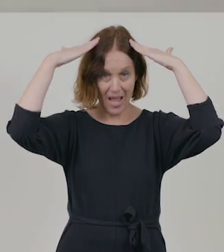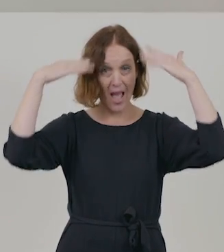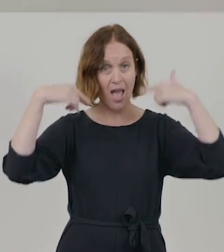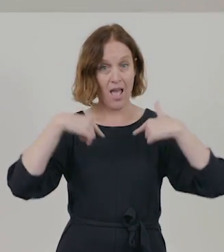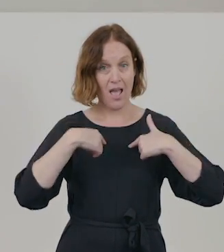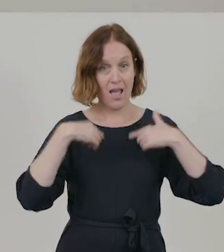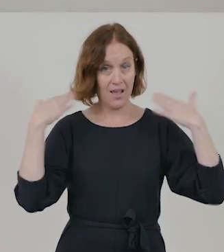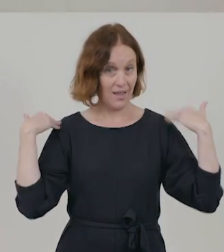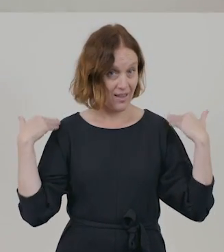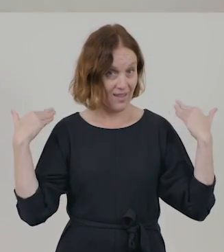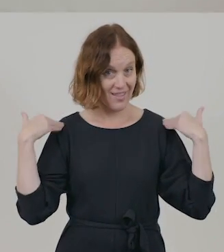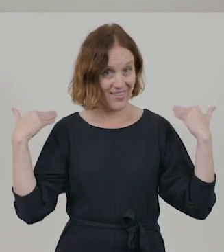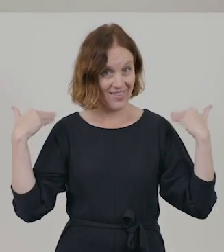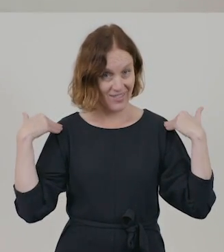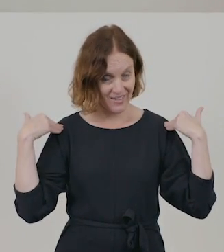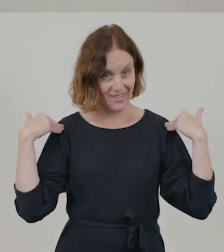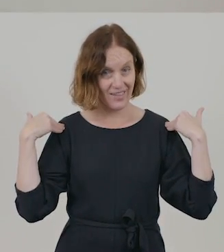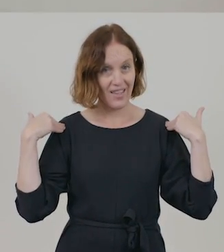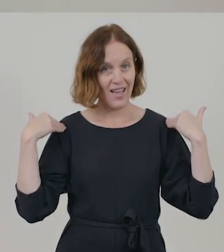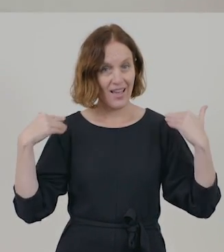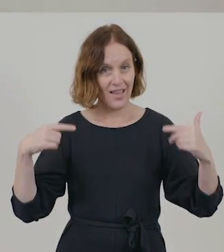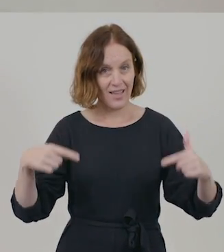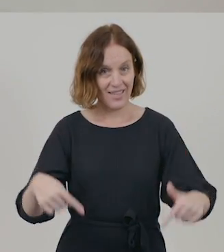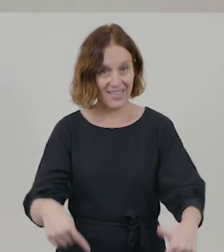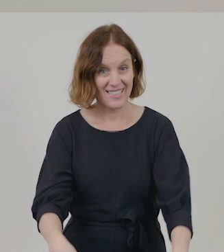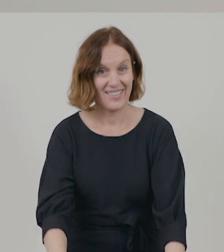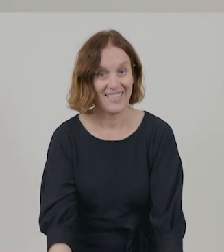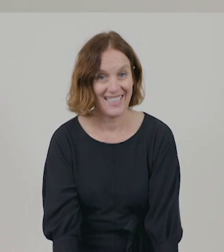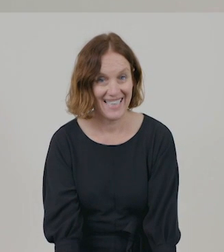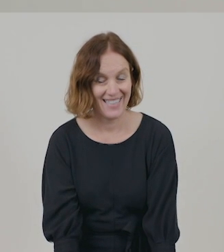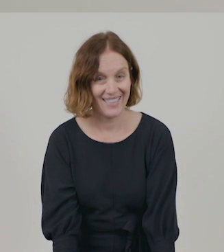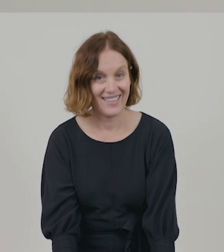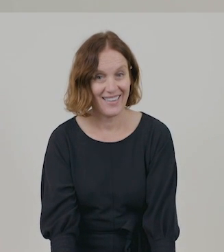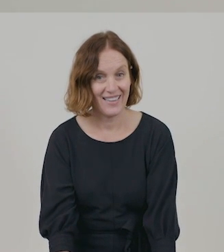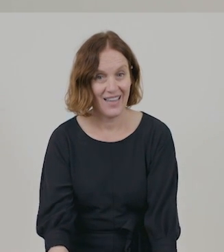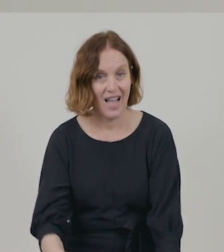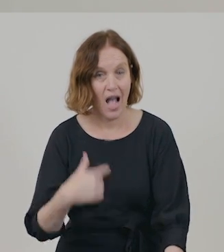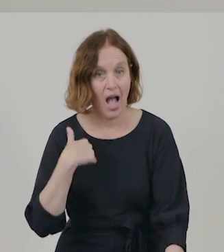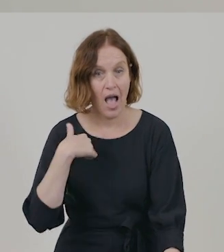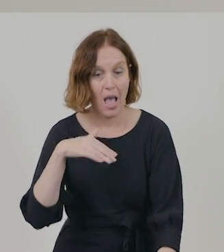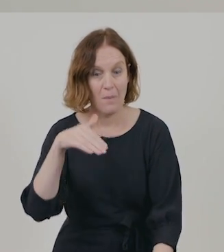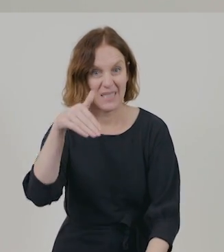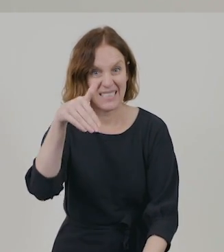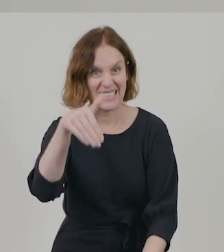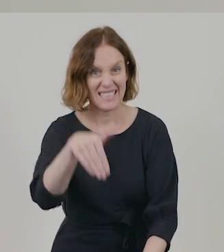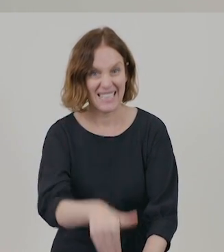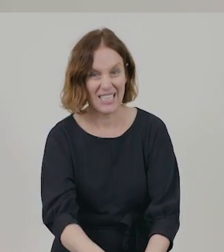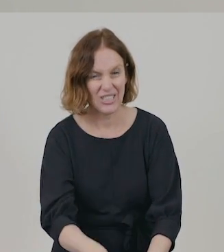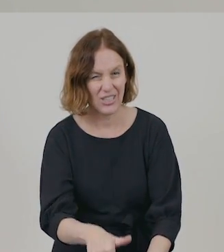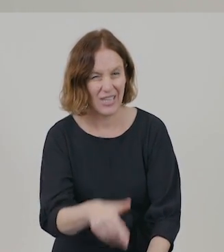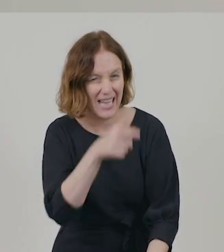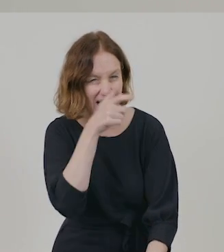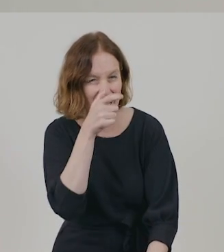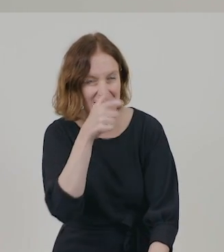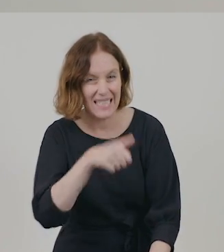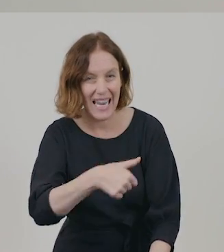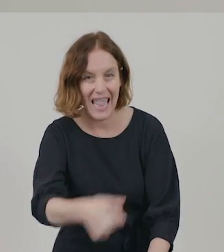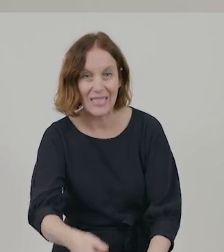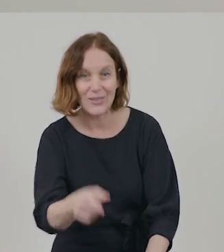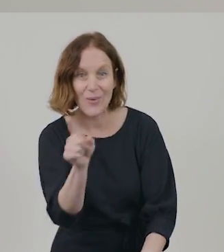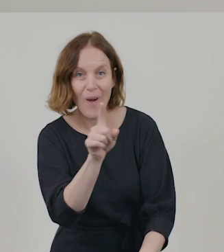I am angry. I am sorry. In the story,